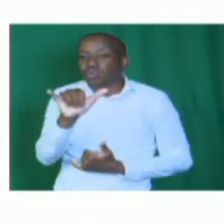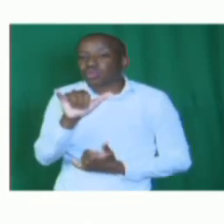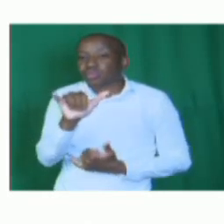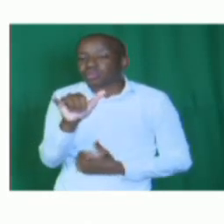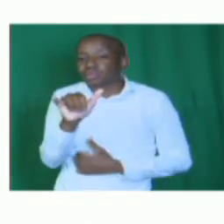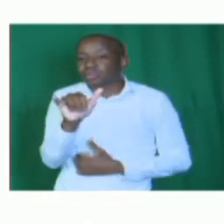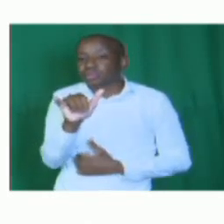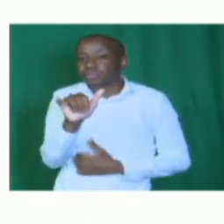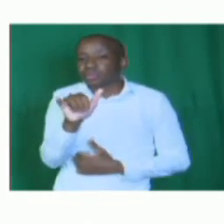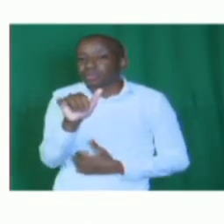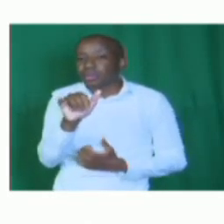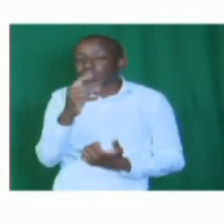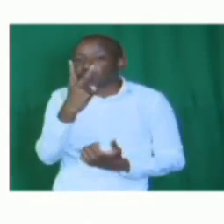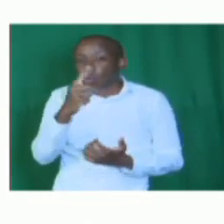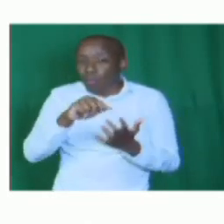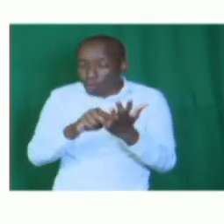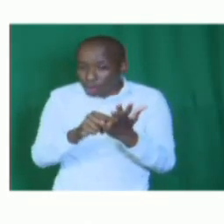be